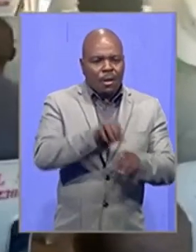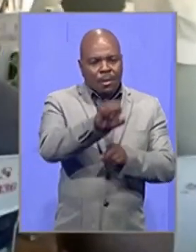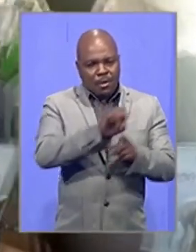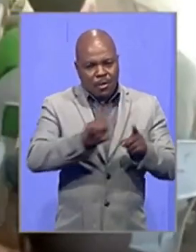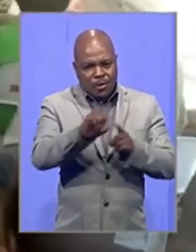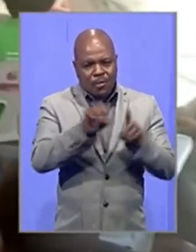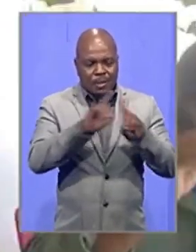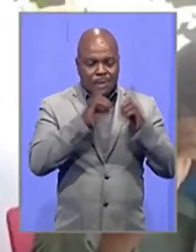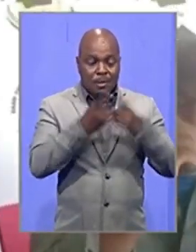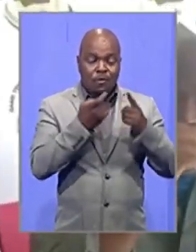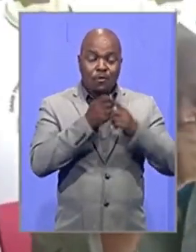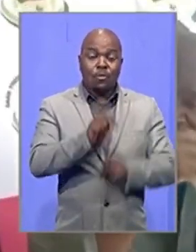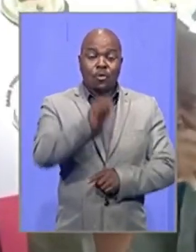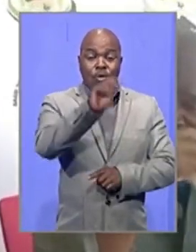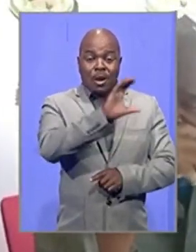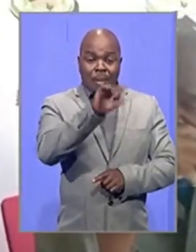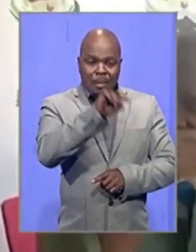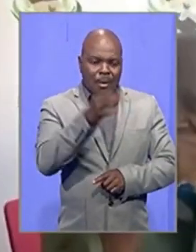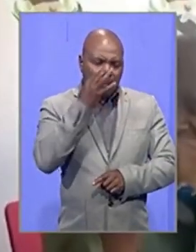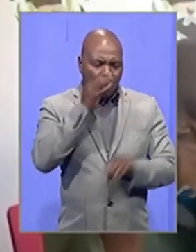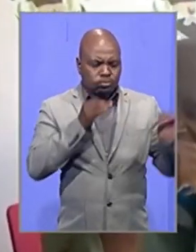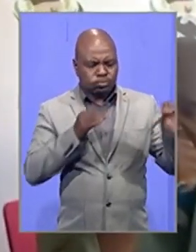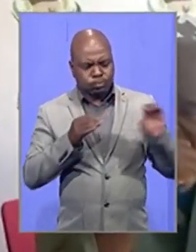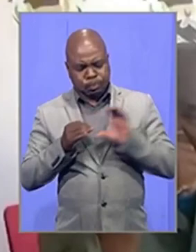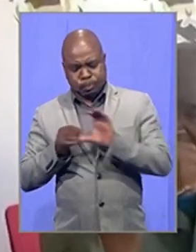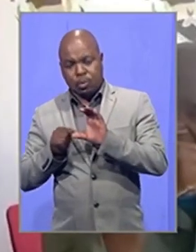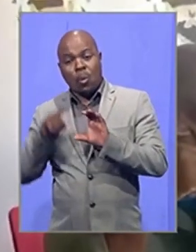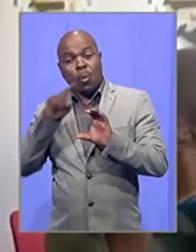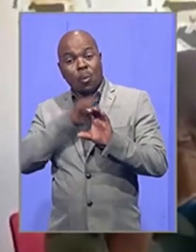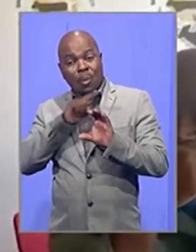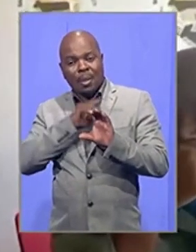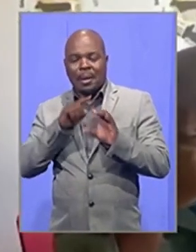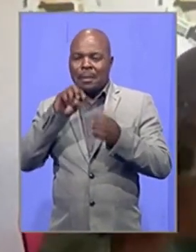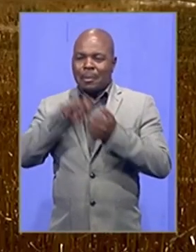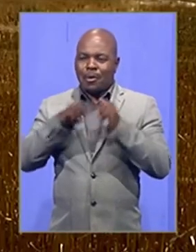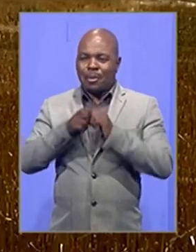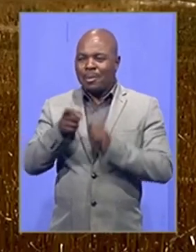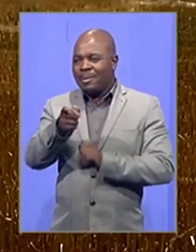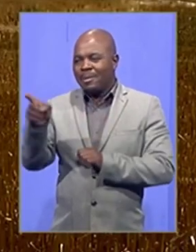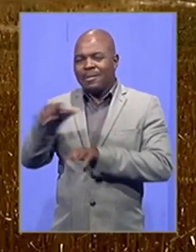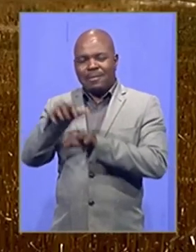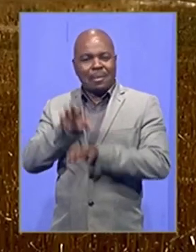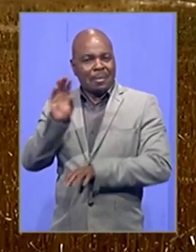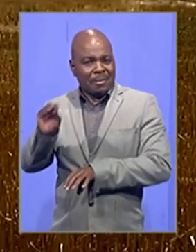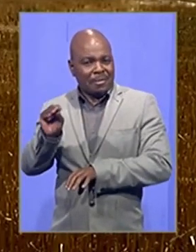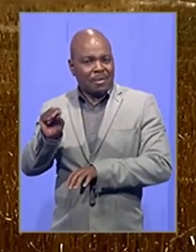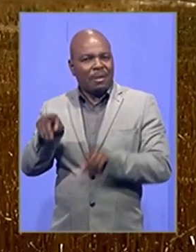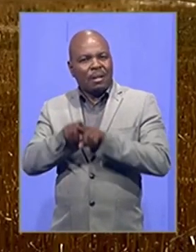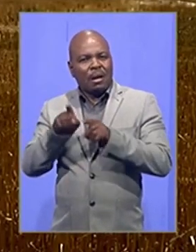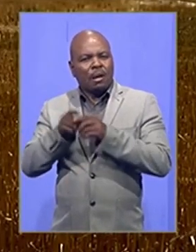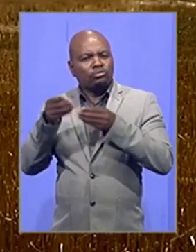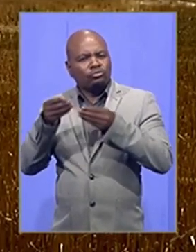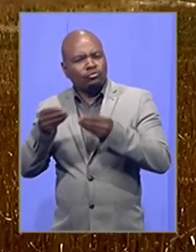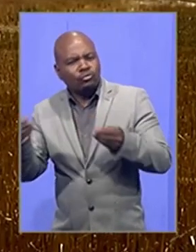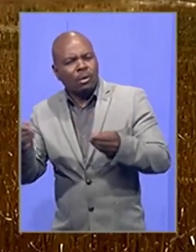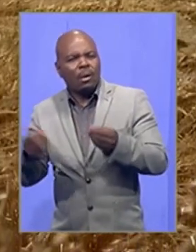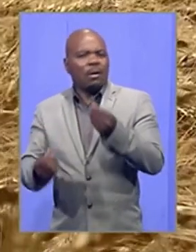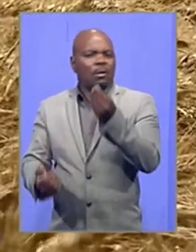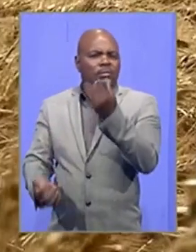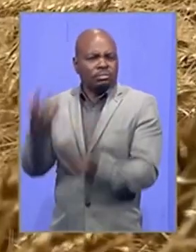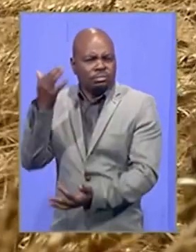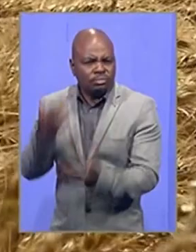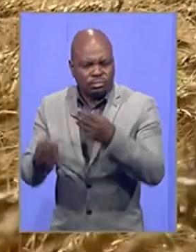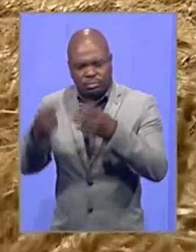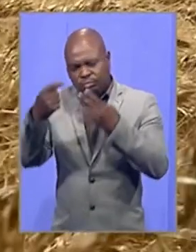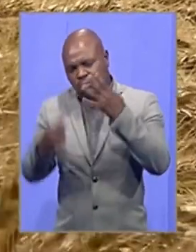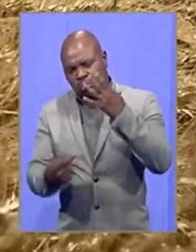Northern Cape le re nyehelo ena e susumeditswe ke mathata a tobaneng le dihwai a kenyeletsang komello le ho tjha hlaha hara